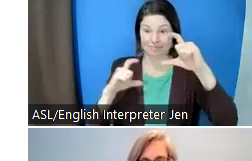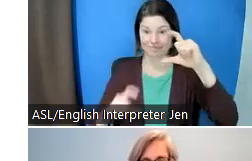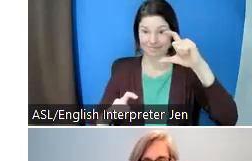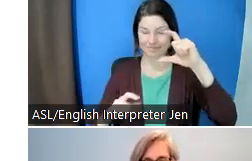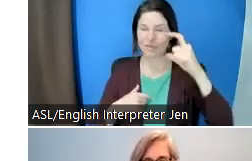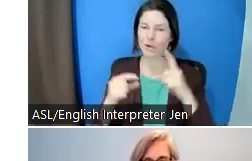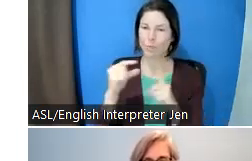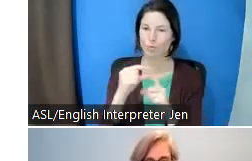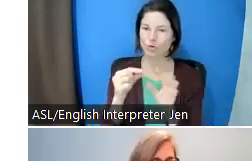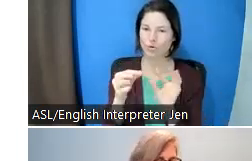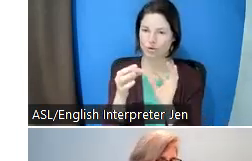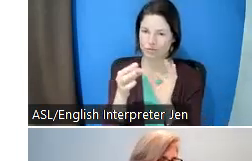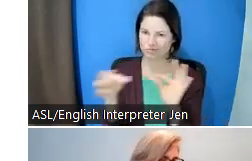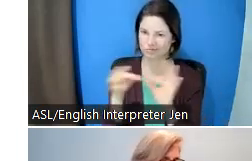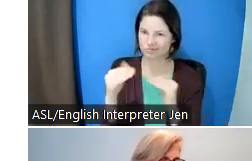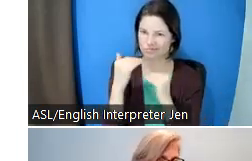see.